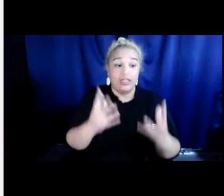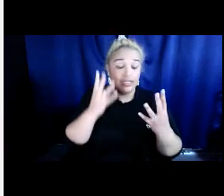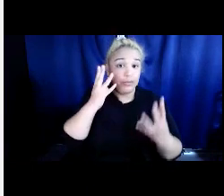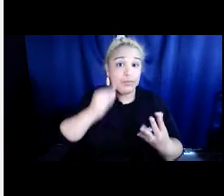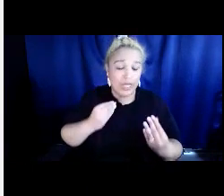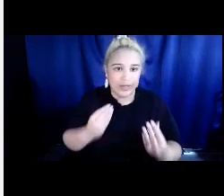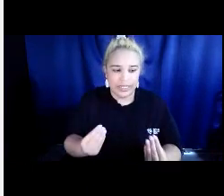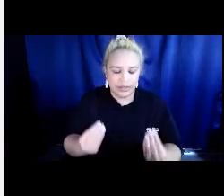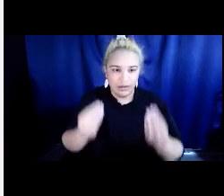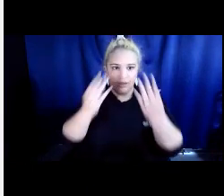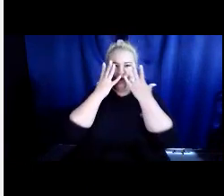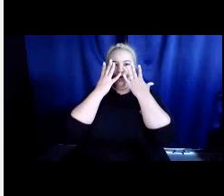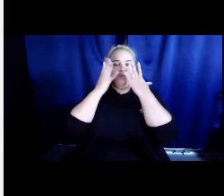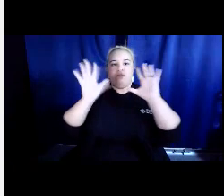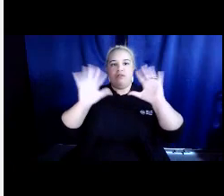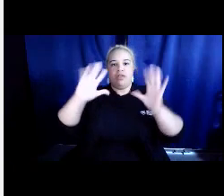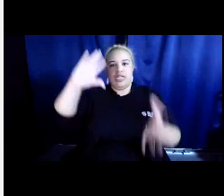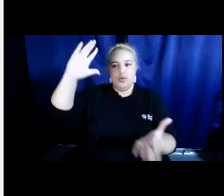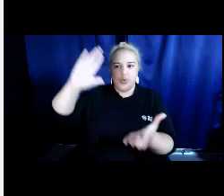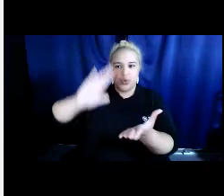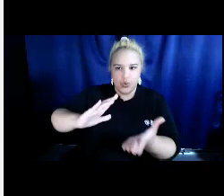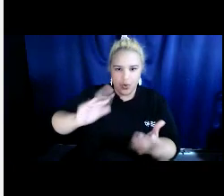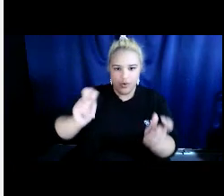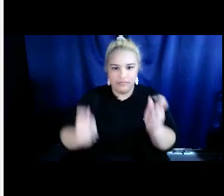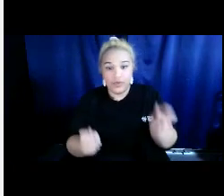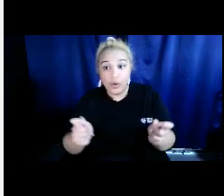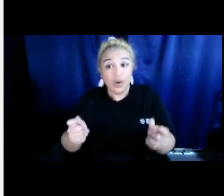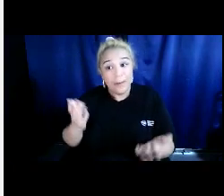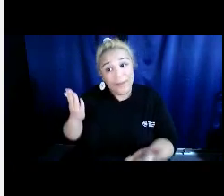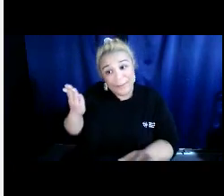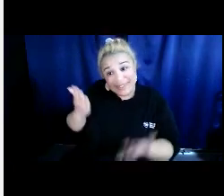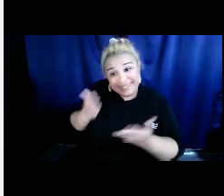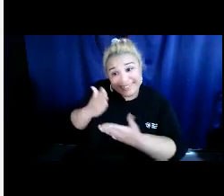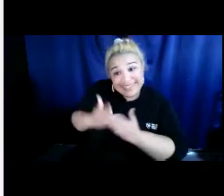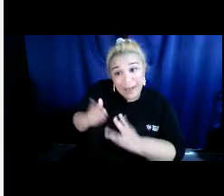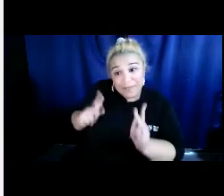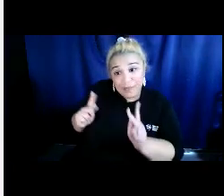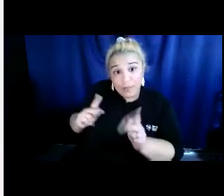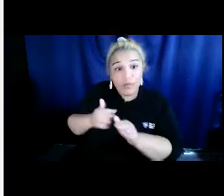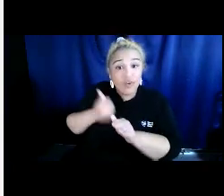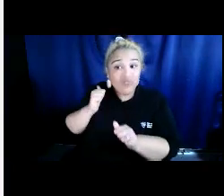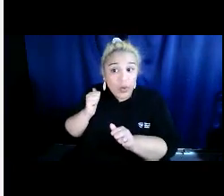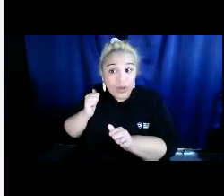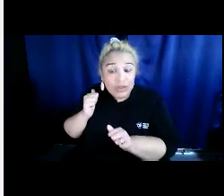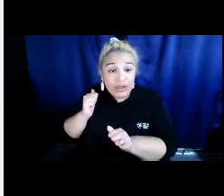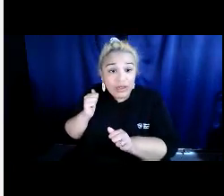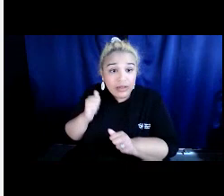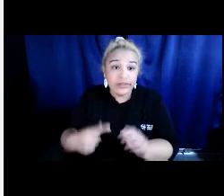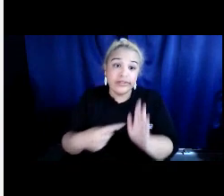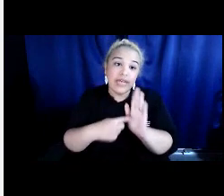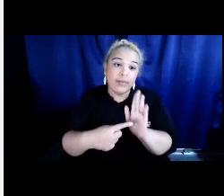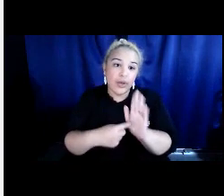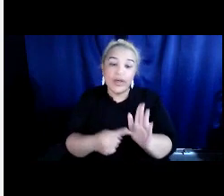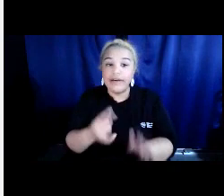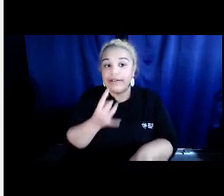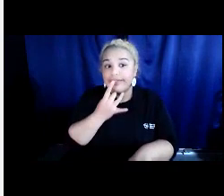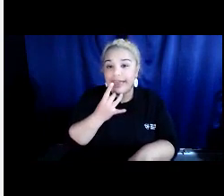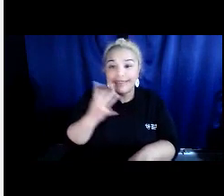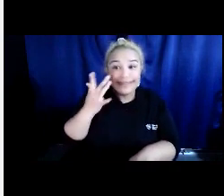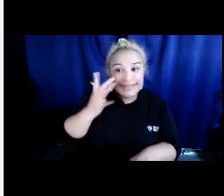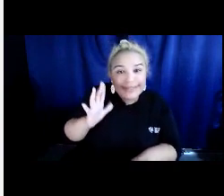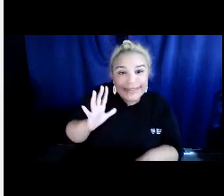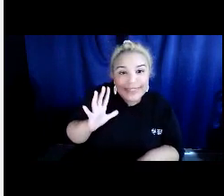it. A few examples of what an individual with sensory needs may experience include light sensitivity, seeking input such as movement,